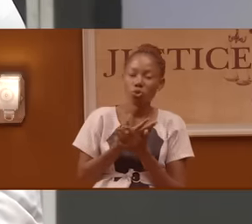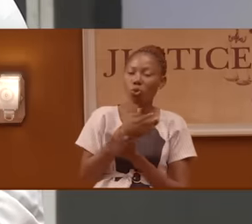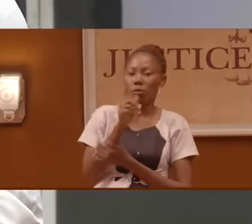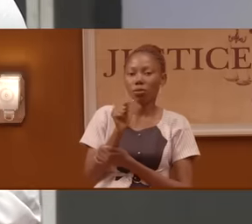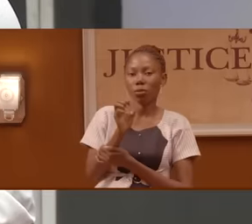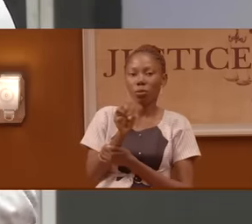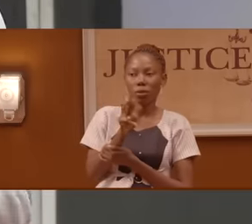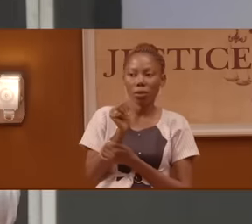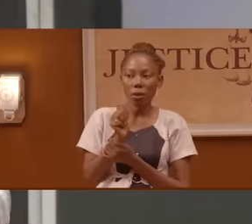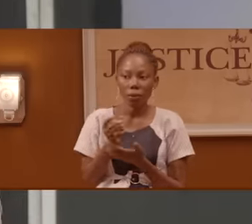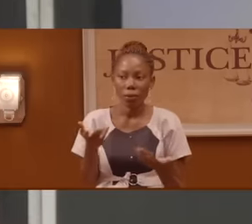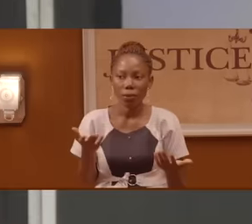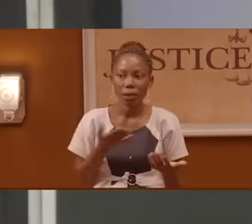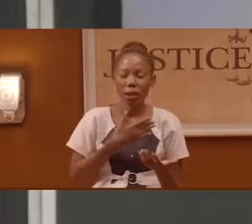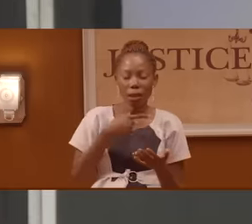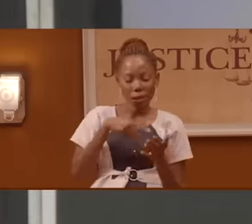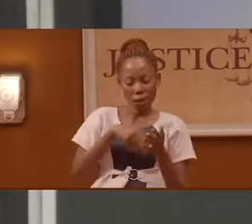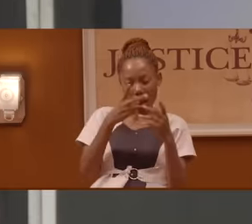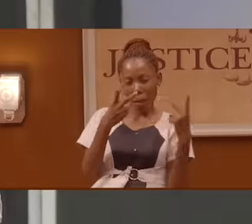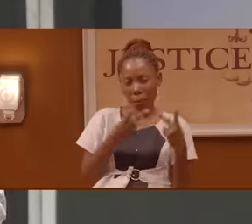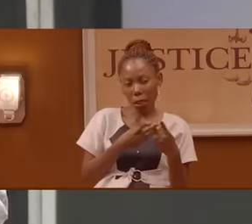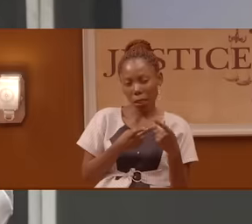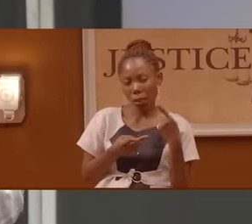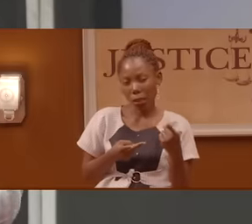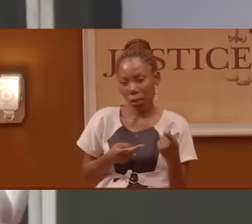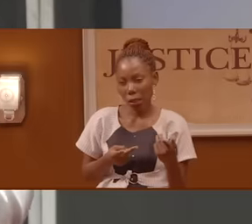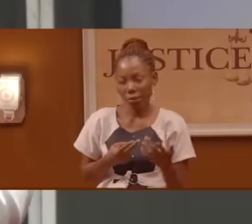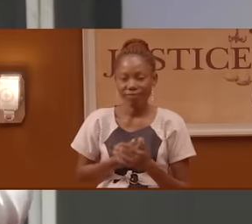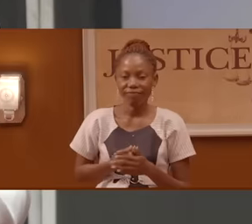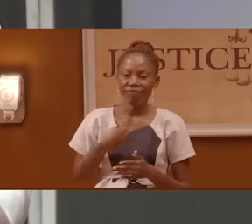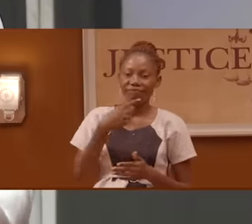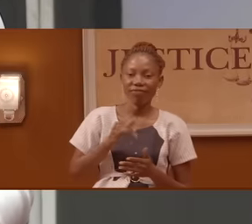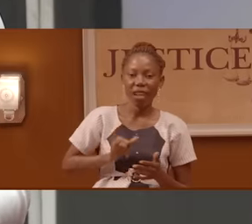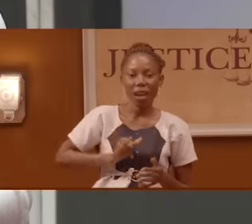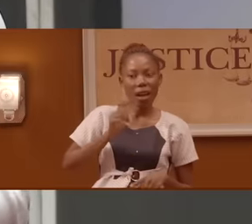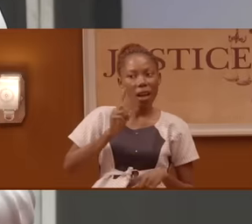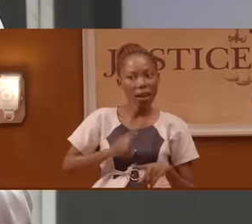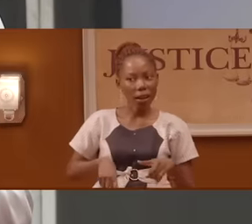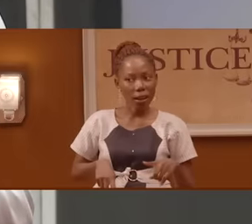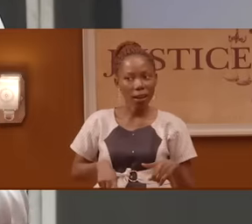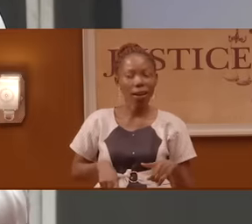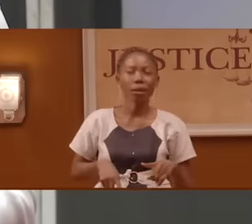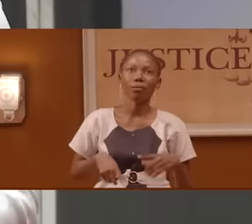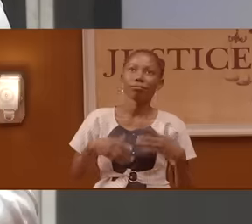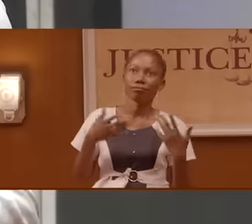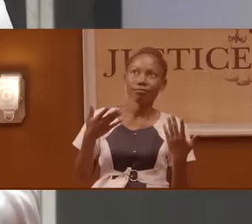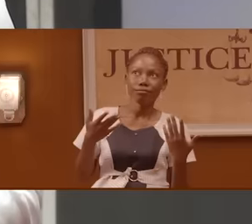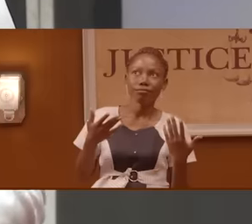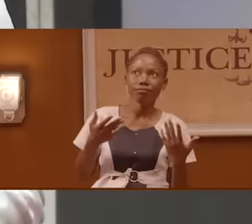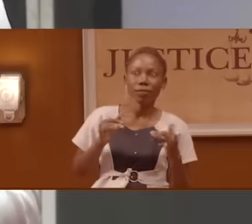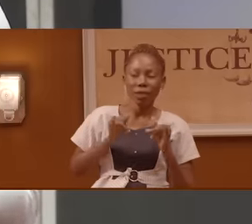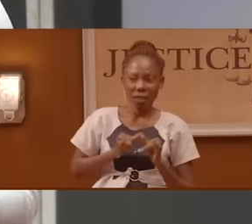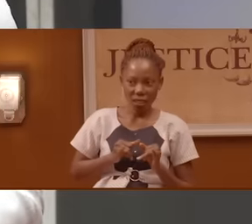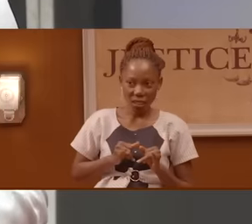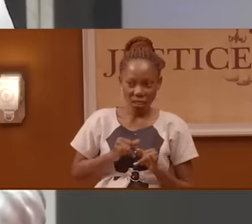we're not in good terms. So, and this place is talking about. I said, I cannot leave. He said, he knows that I was going to contest it, but he's telling me